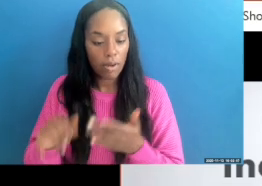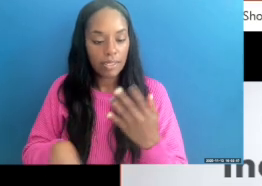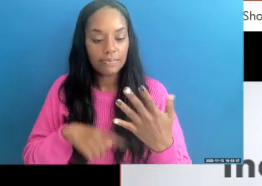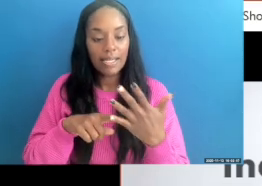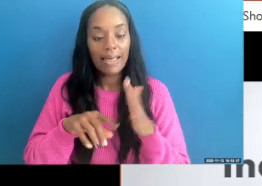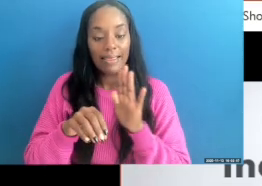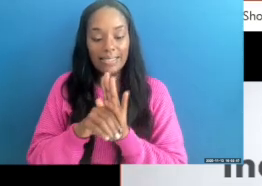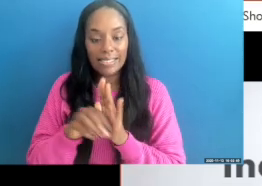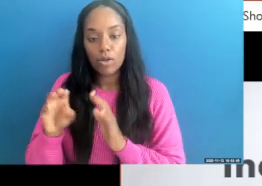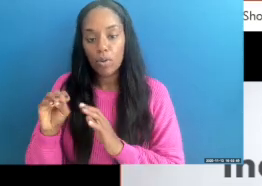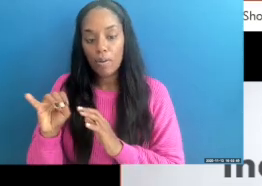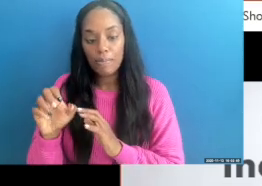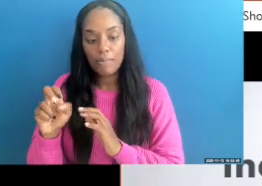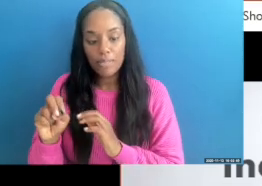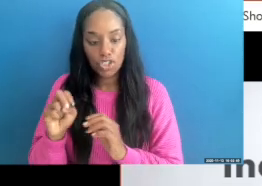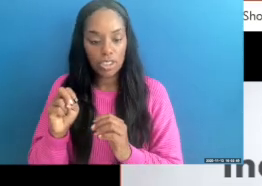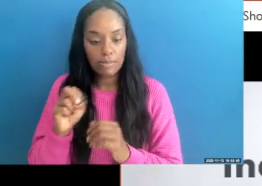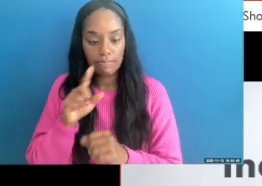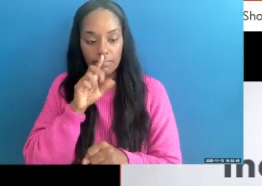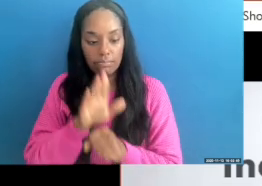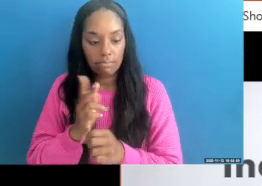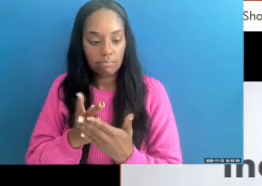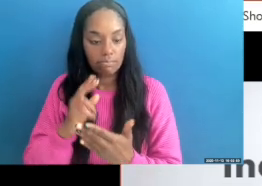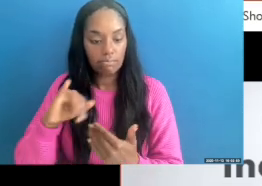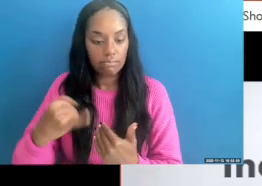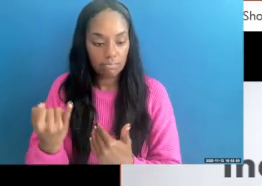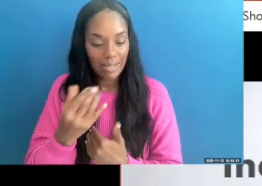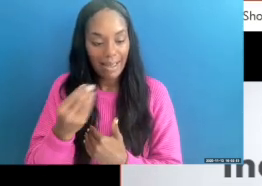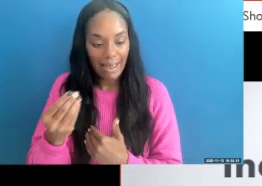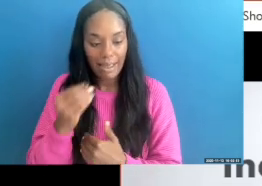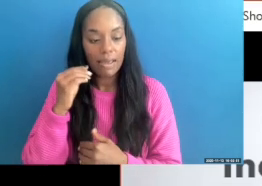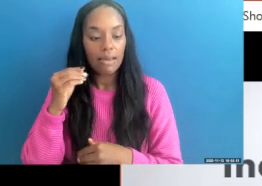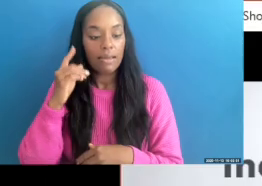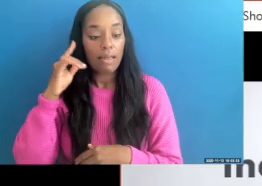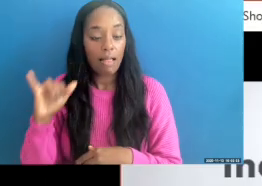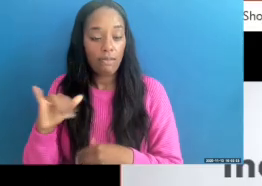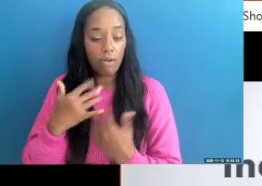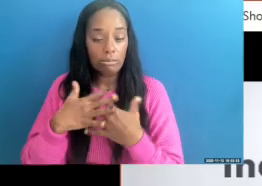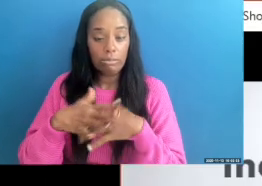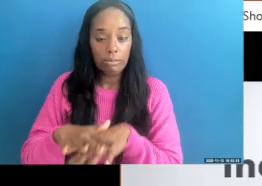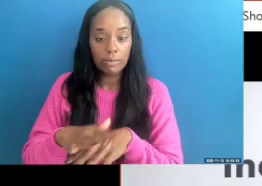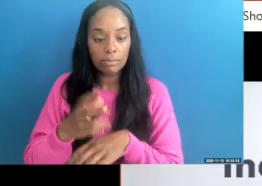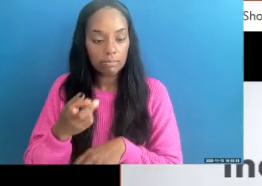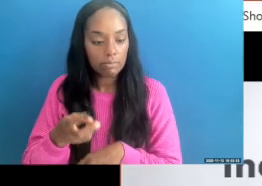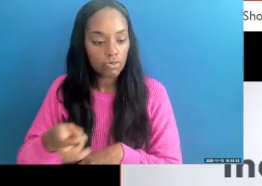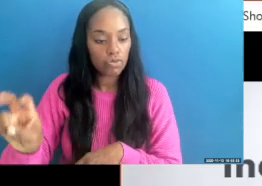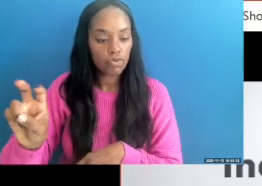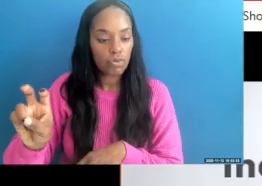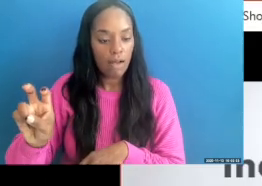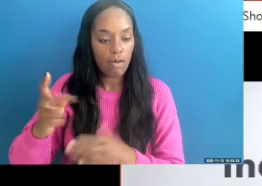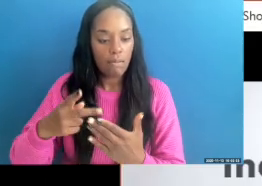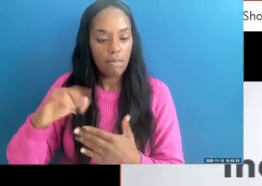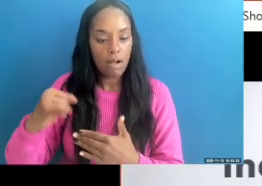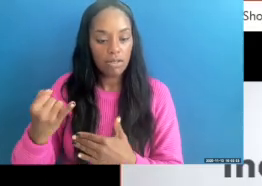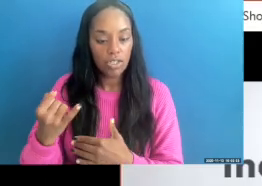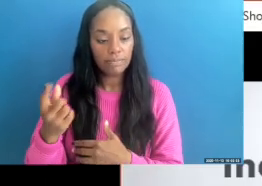Project. On the right are our Clean Shared Transportation projects. These help communities make plans and start